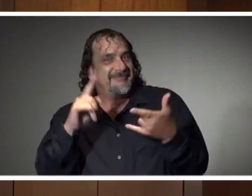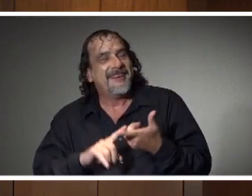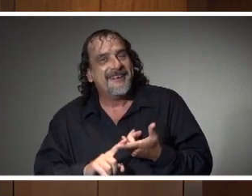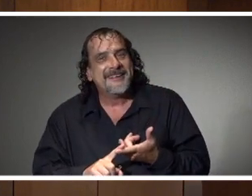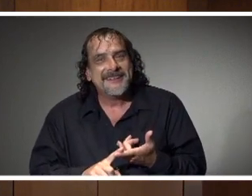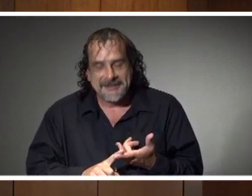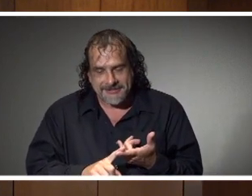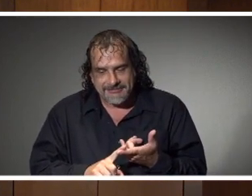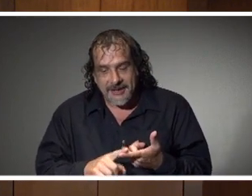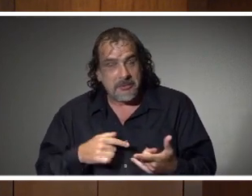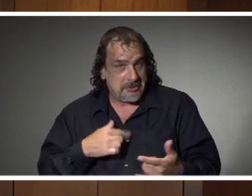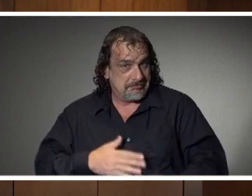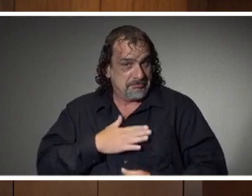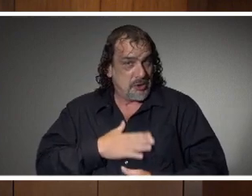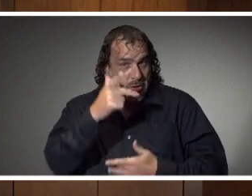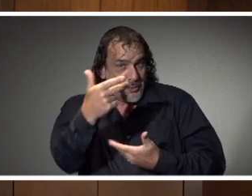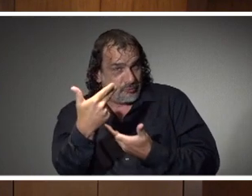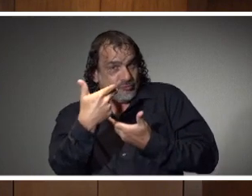everyone being with us today,